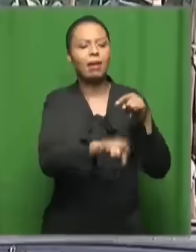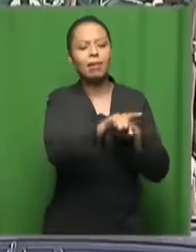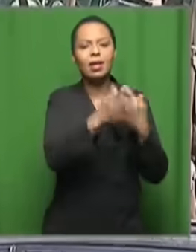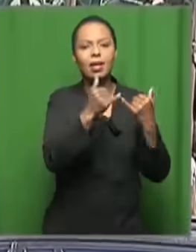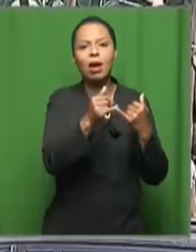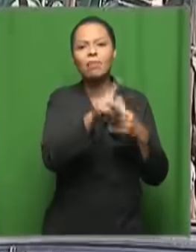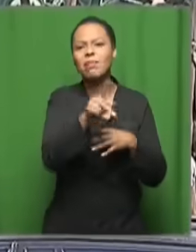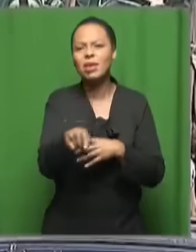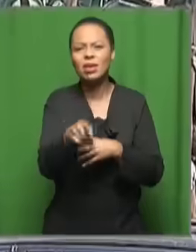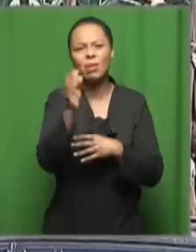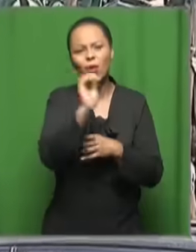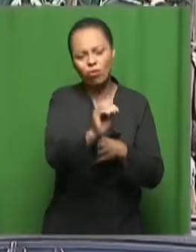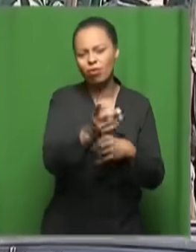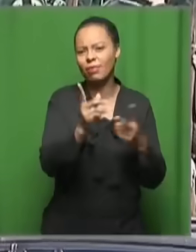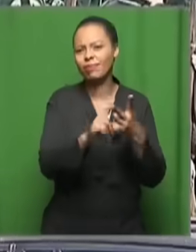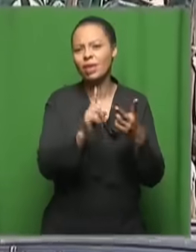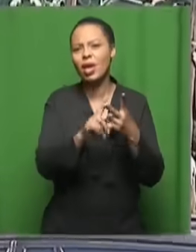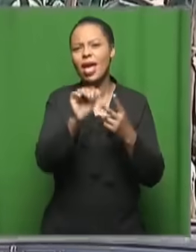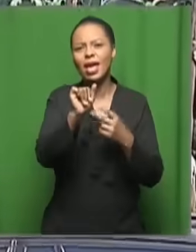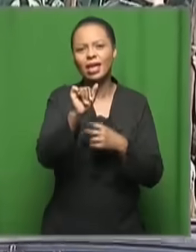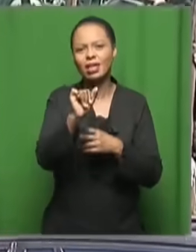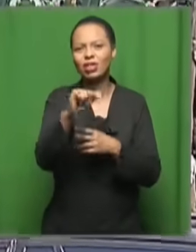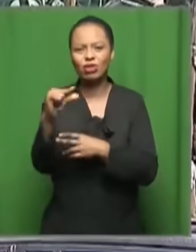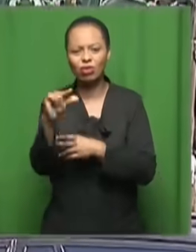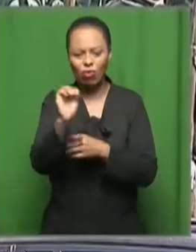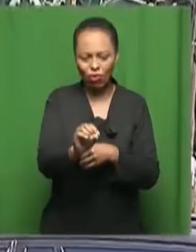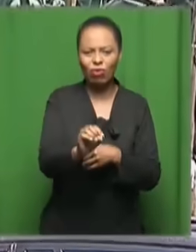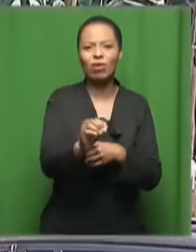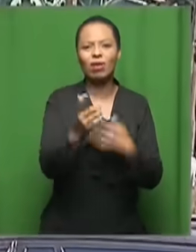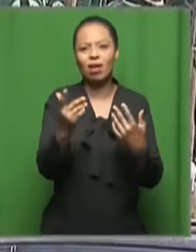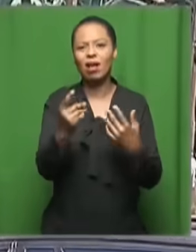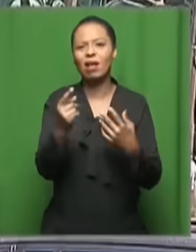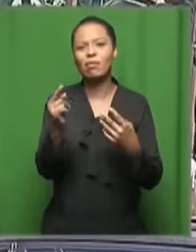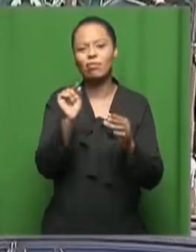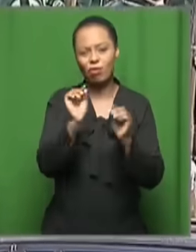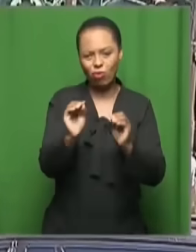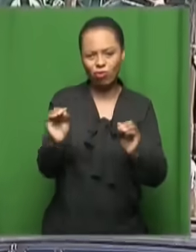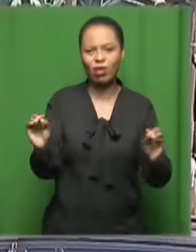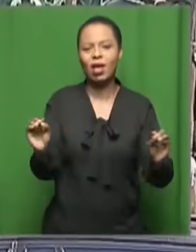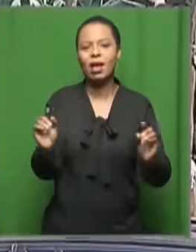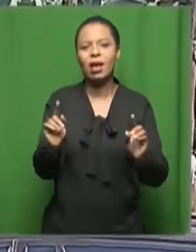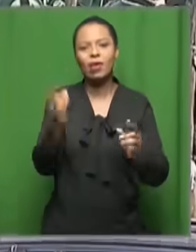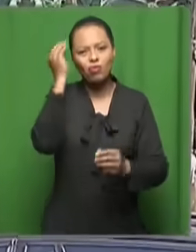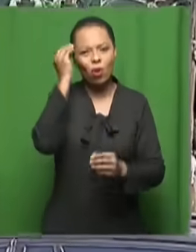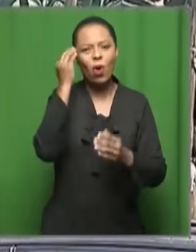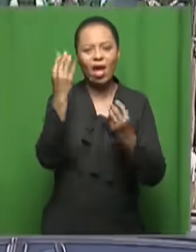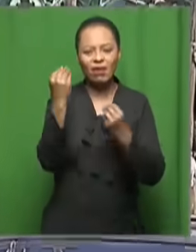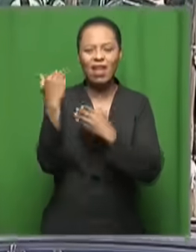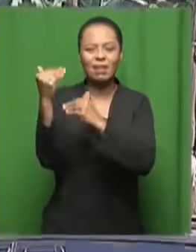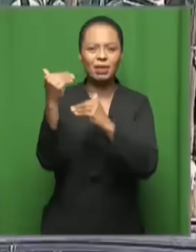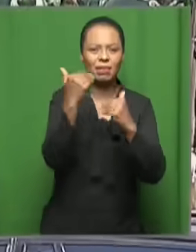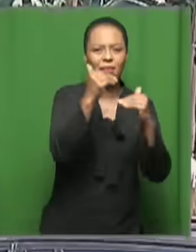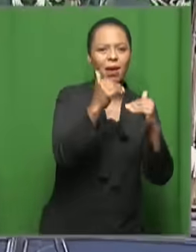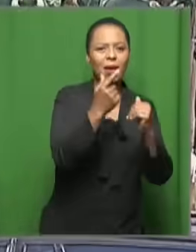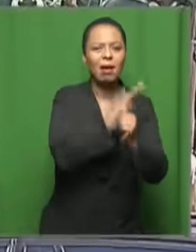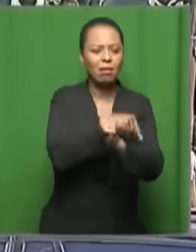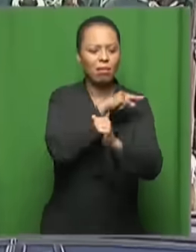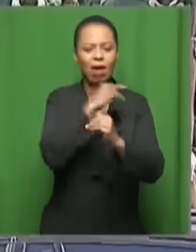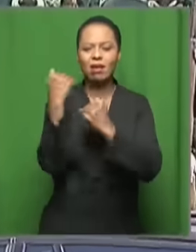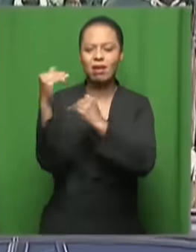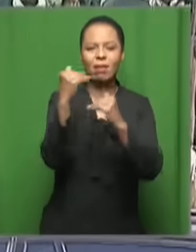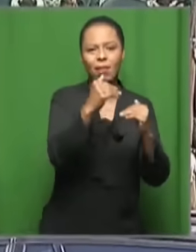Protector, Auditor General giving all of that. And of course, we know there are limitations as well, particularly the Auditor General,